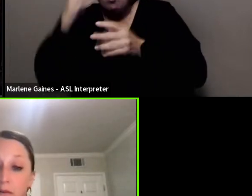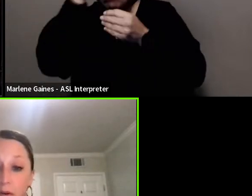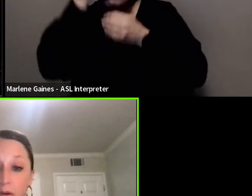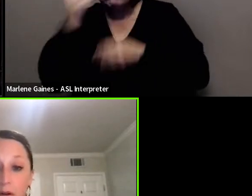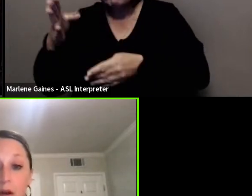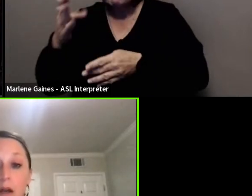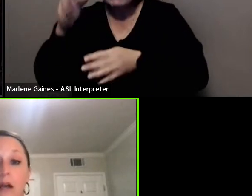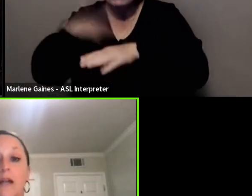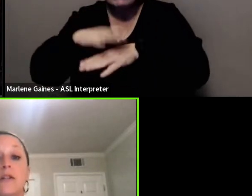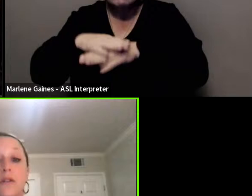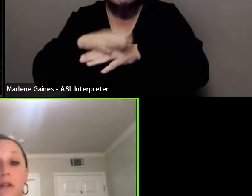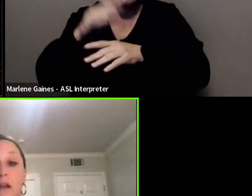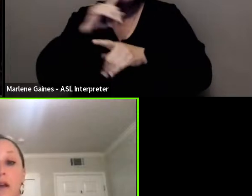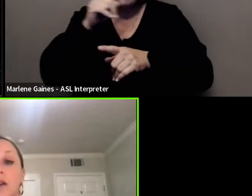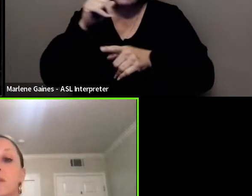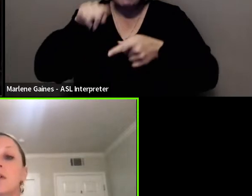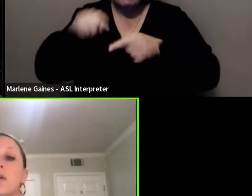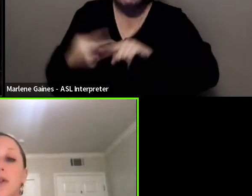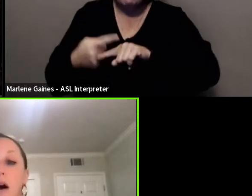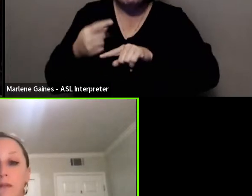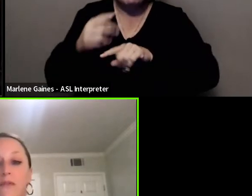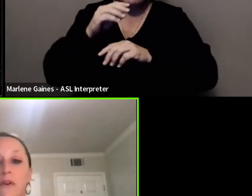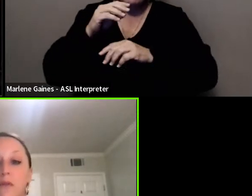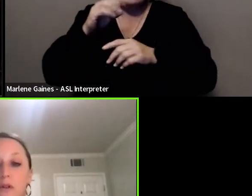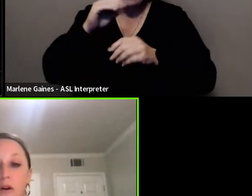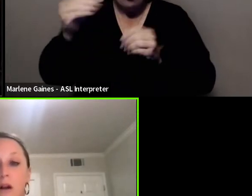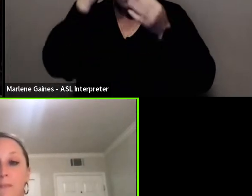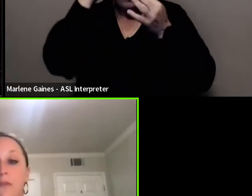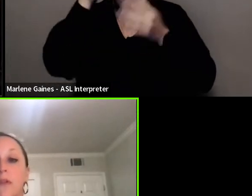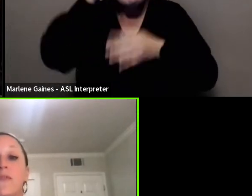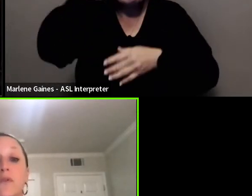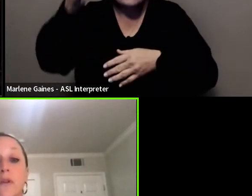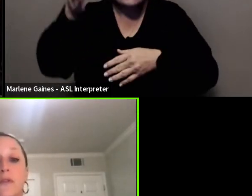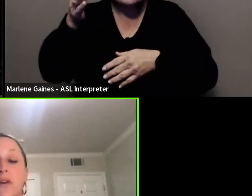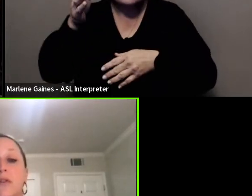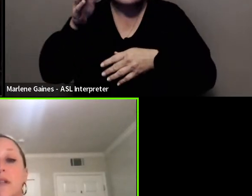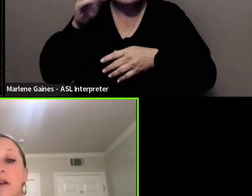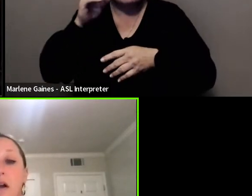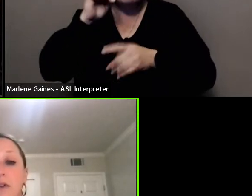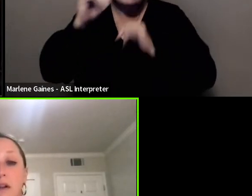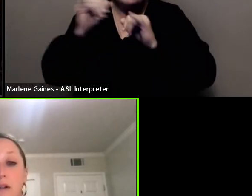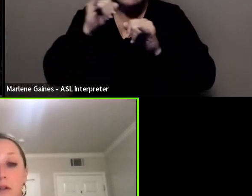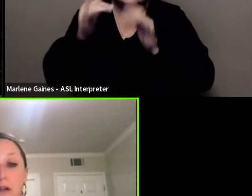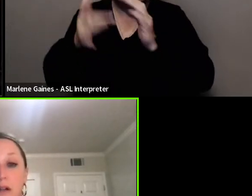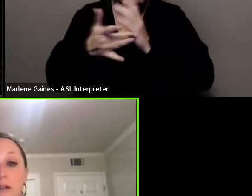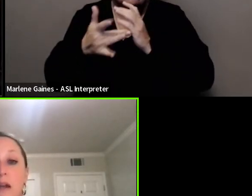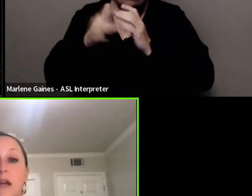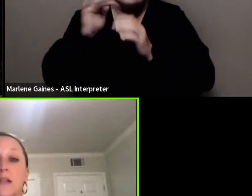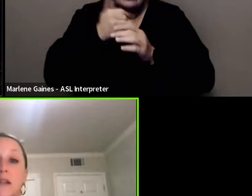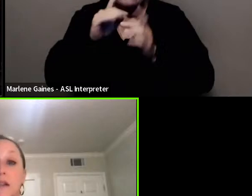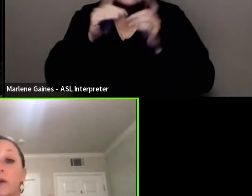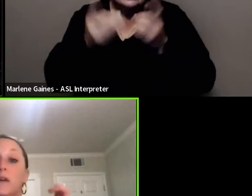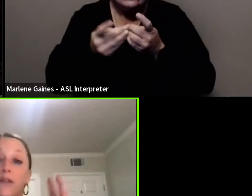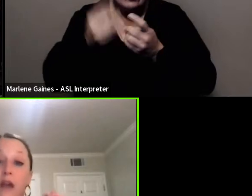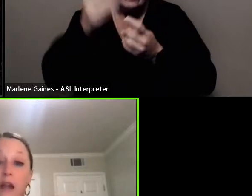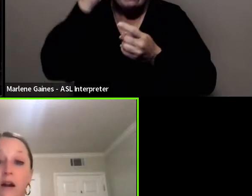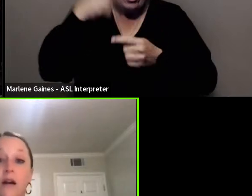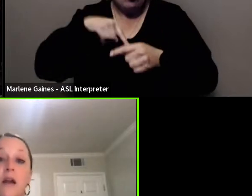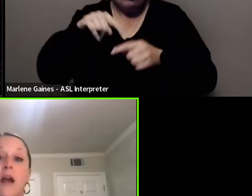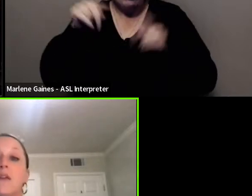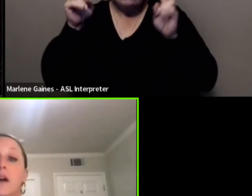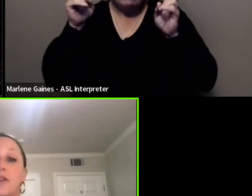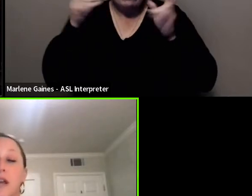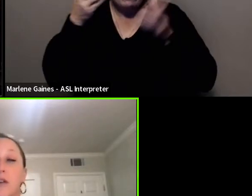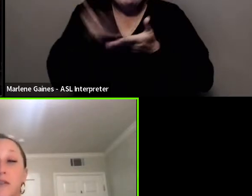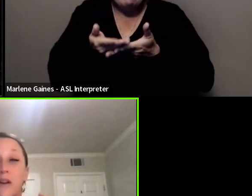thoughtless and hurtful. Additionally, there was no thought of the future of instructional technology in our district. To think that we are